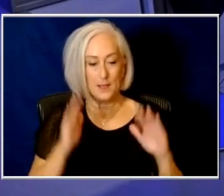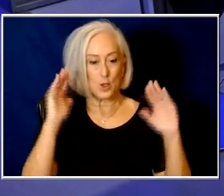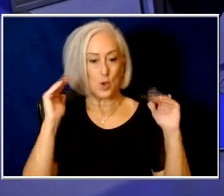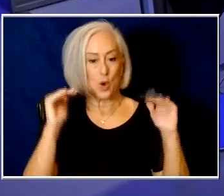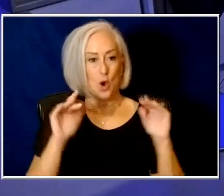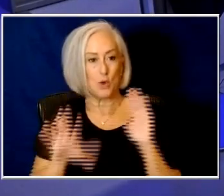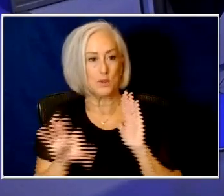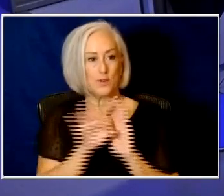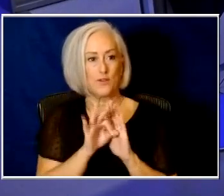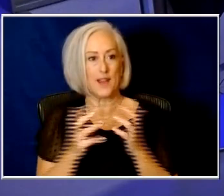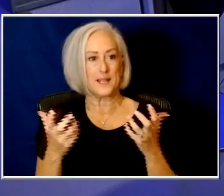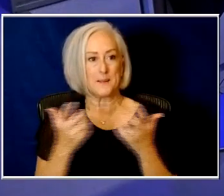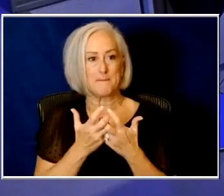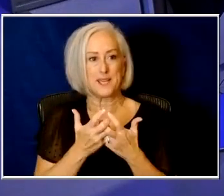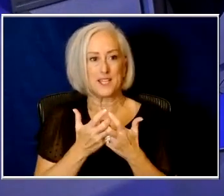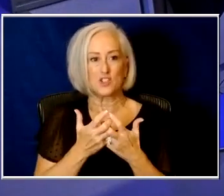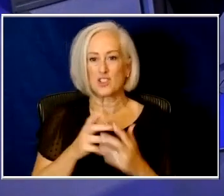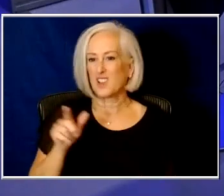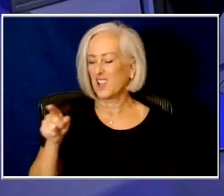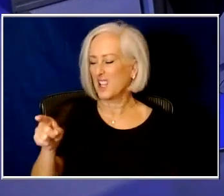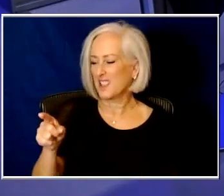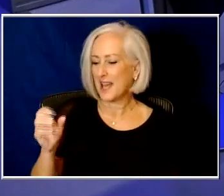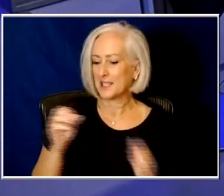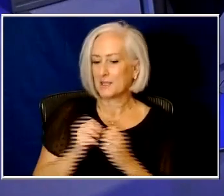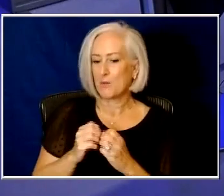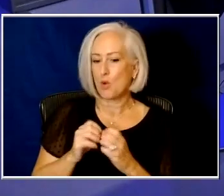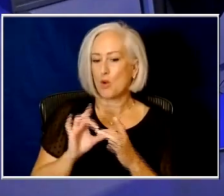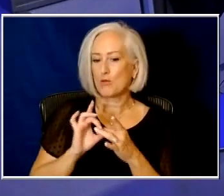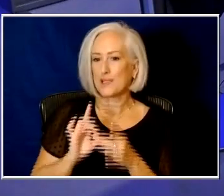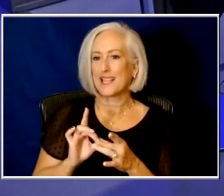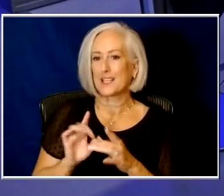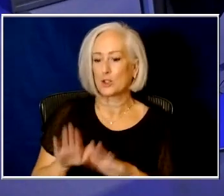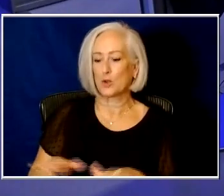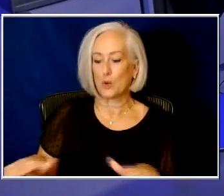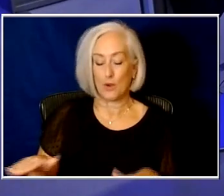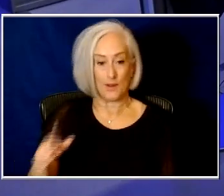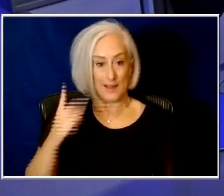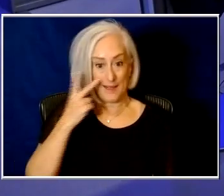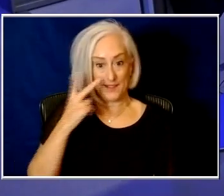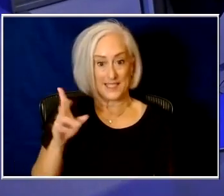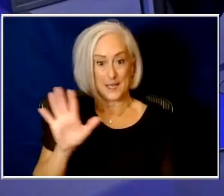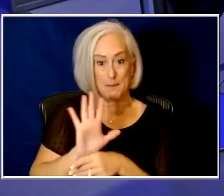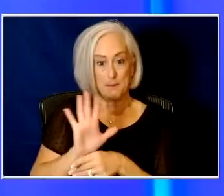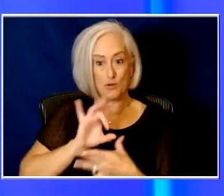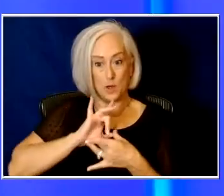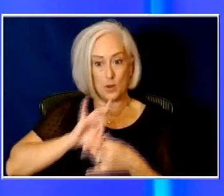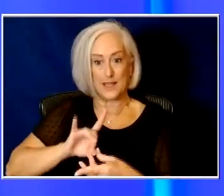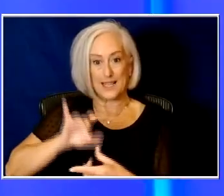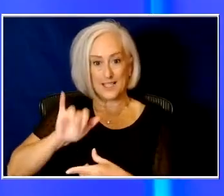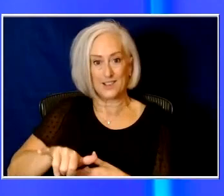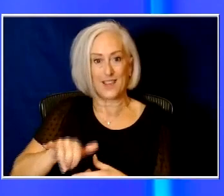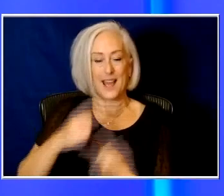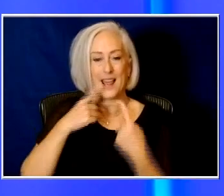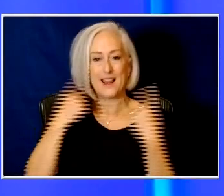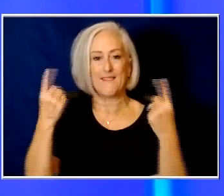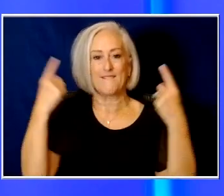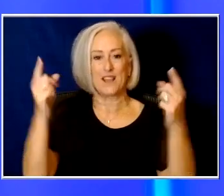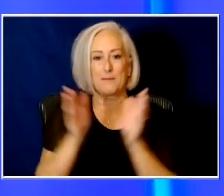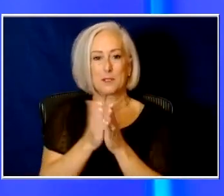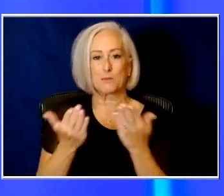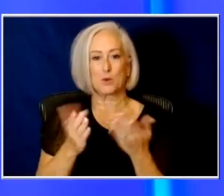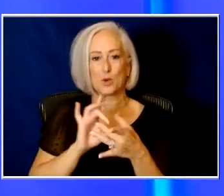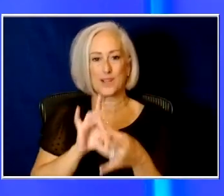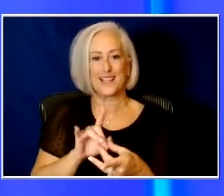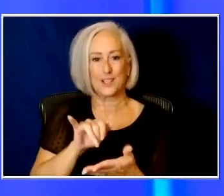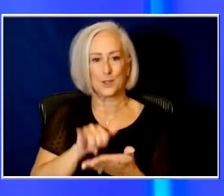than pediatrics, maybe? Yes, it's more in pediatrics, and a movie has been made about that. A famous book has been written about that, and gets into a